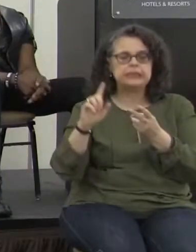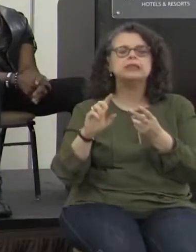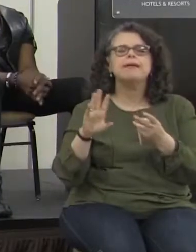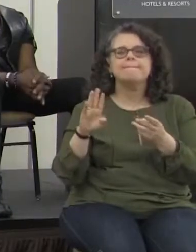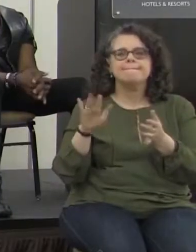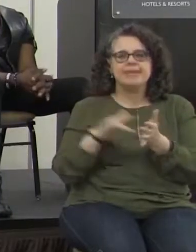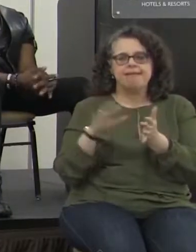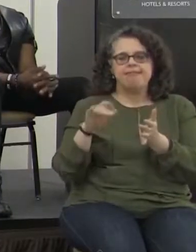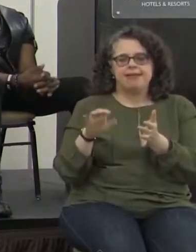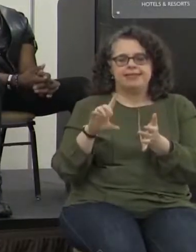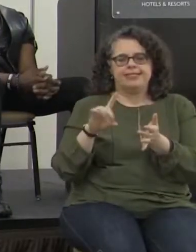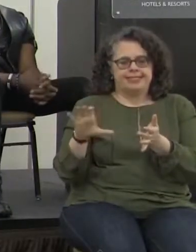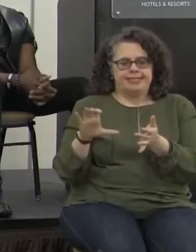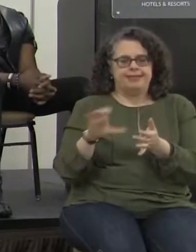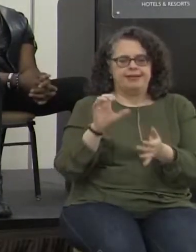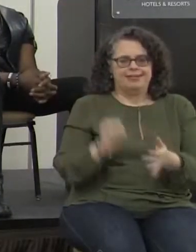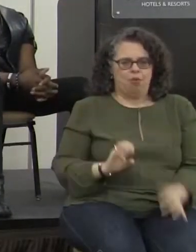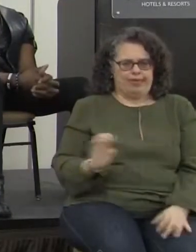Southeast.